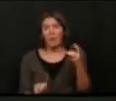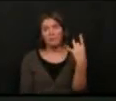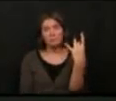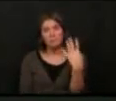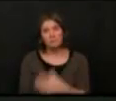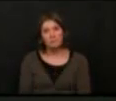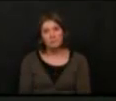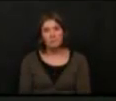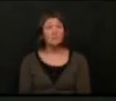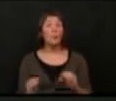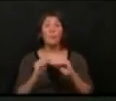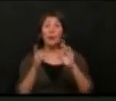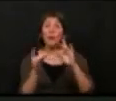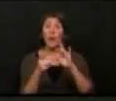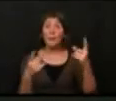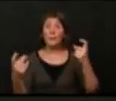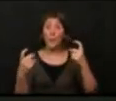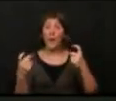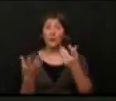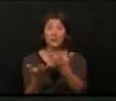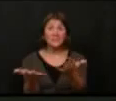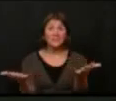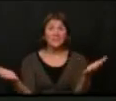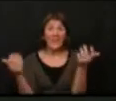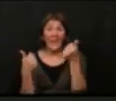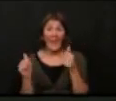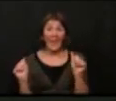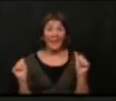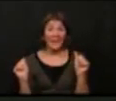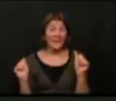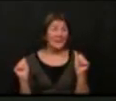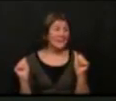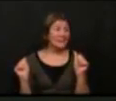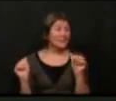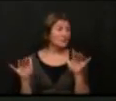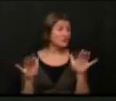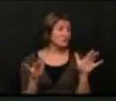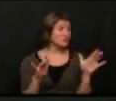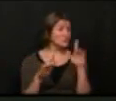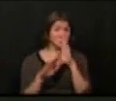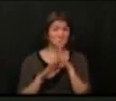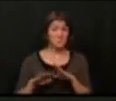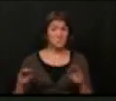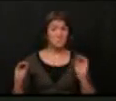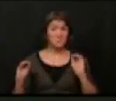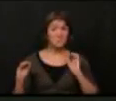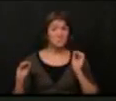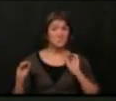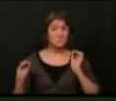Is there any other comments or questions or anything to talk about the budget right now? Anybody?